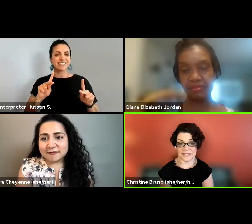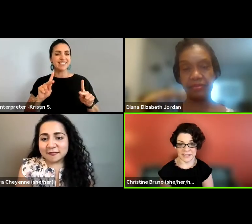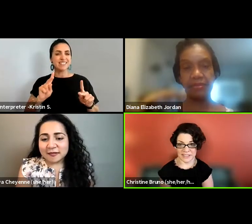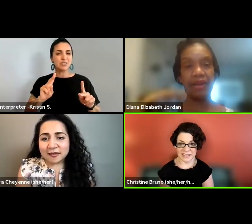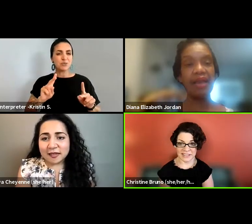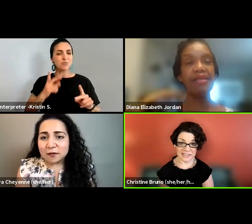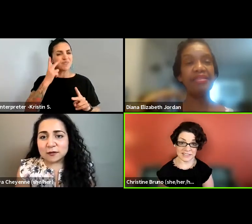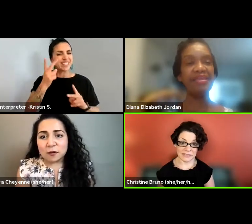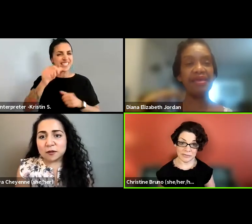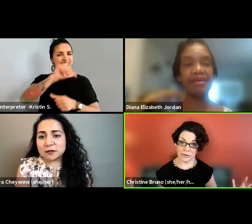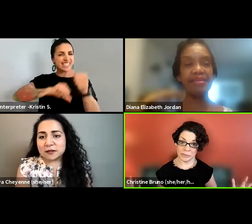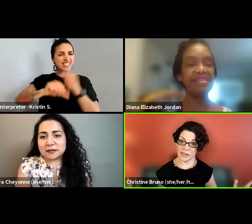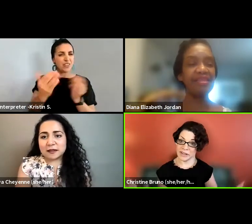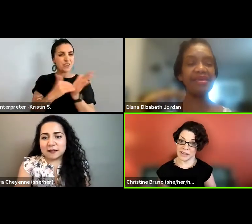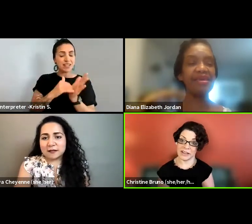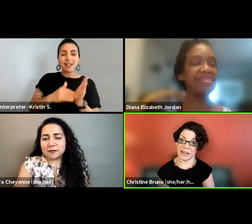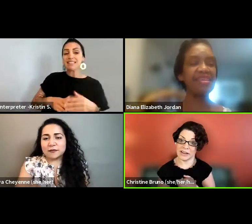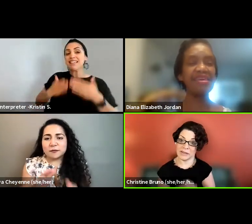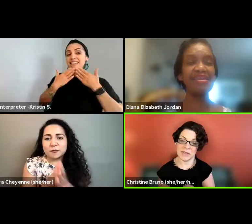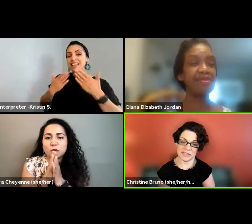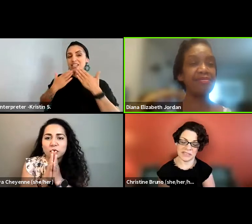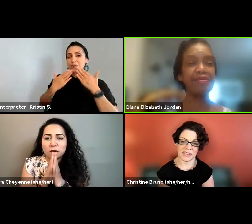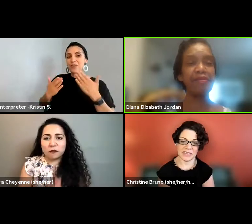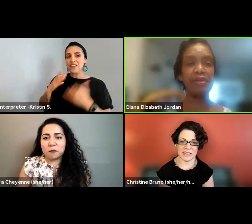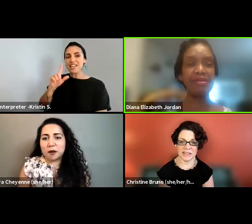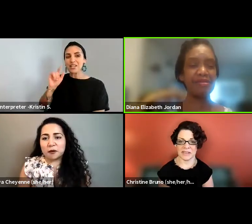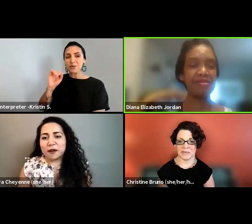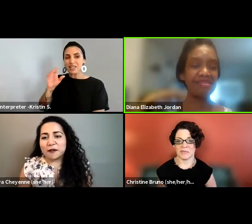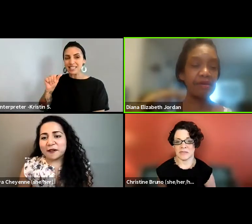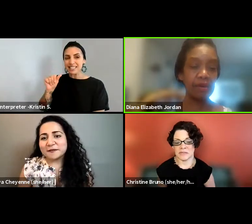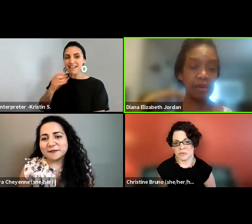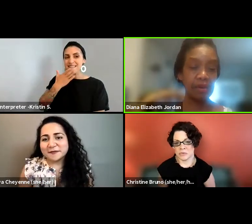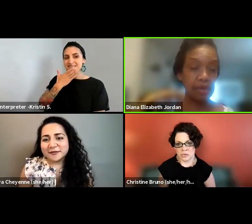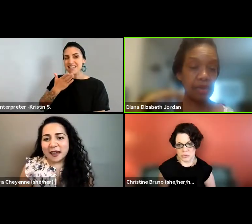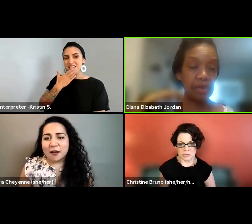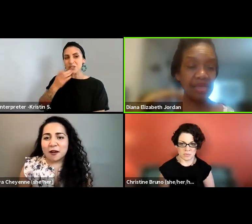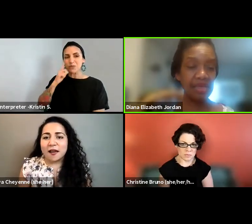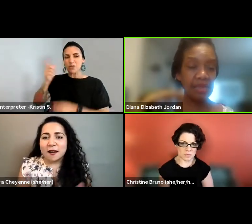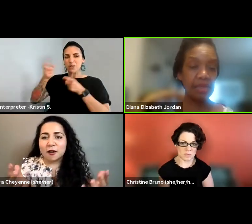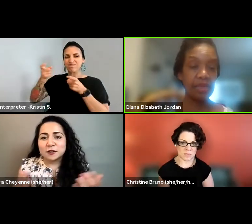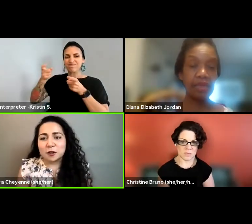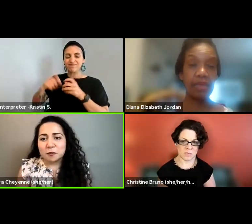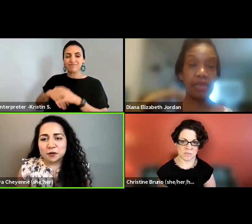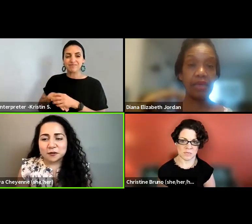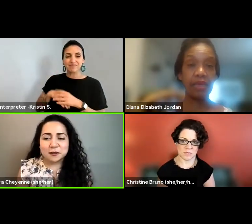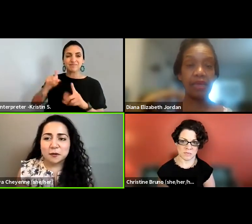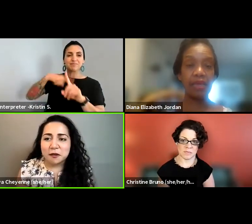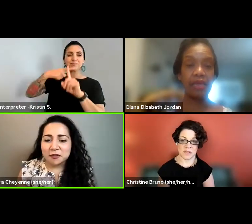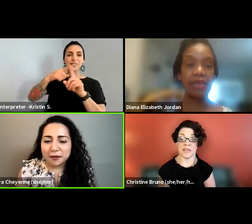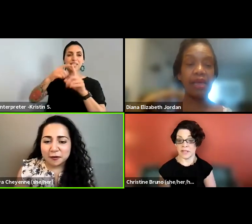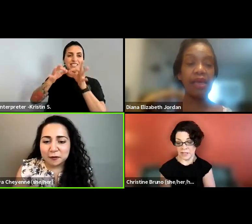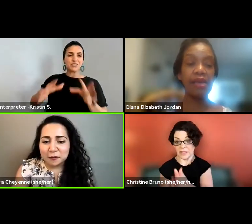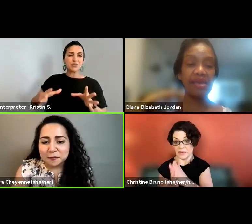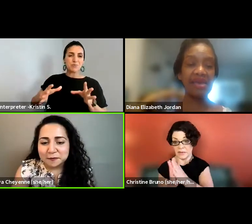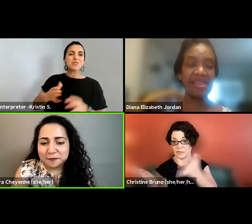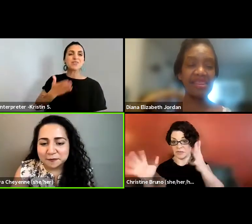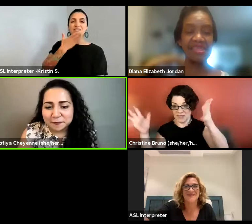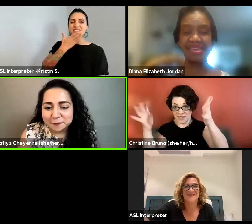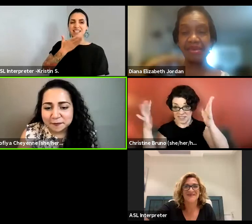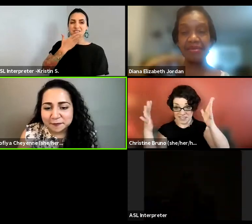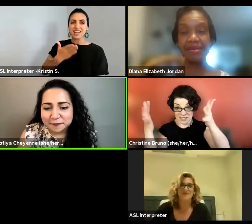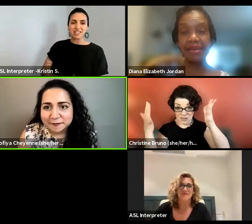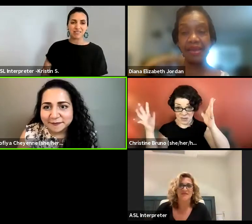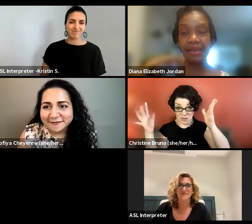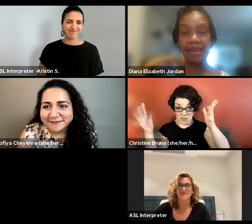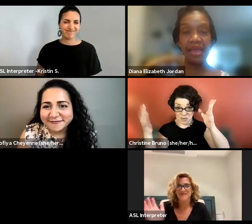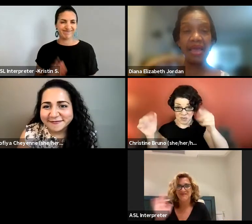you, Lisa. Thank you so much, for Lisa, being an amazing moderator, and our interpreters as well. Thank you. Yeah,